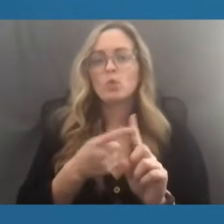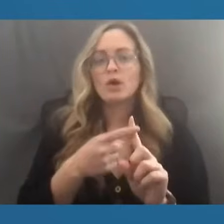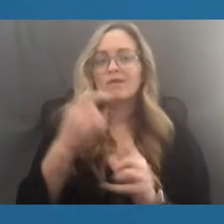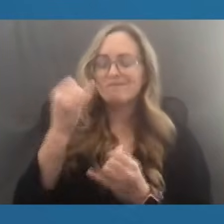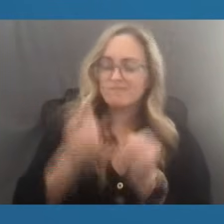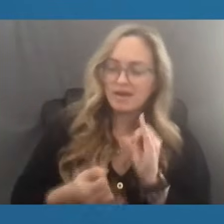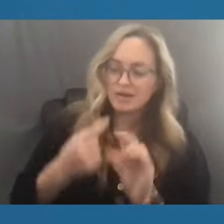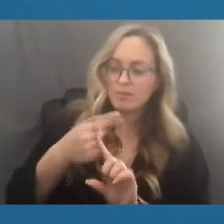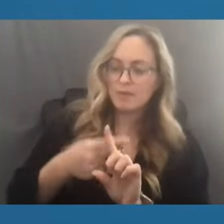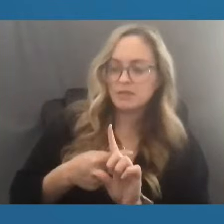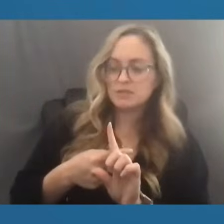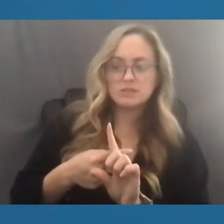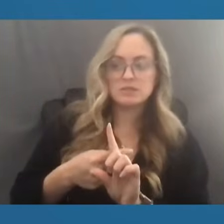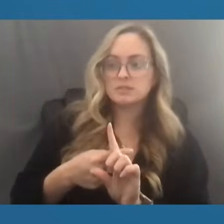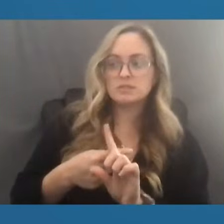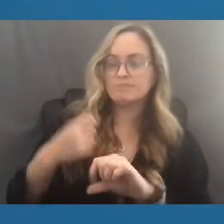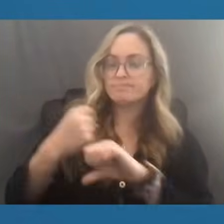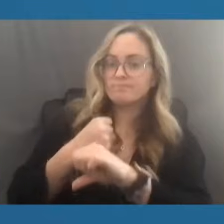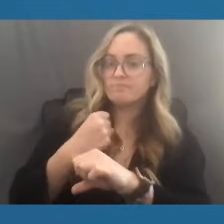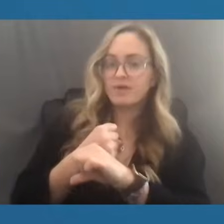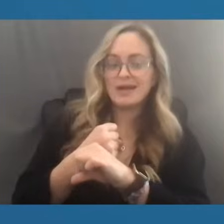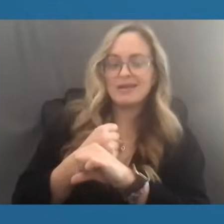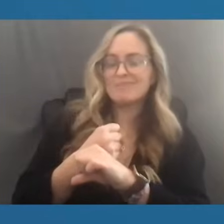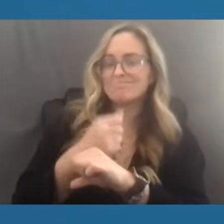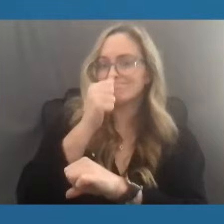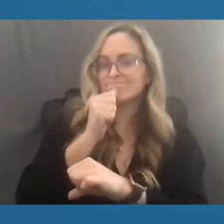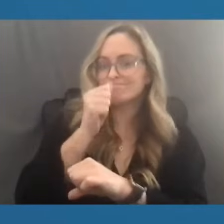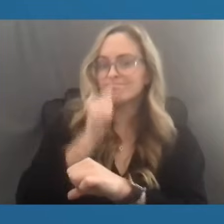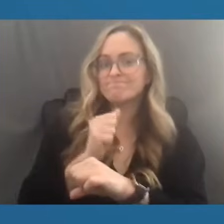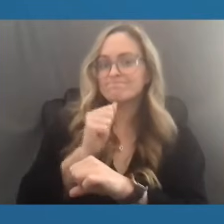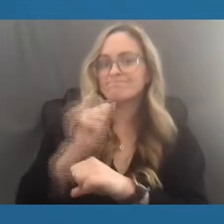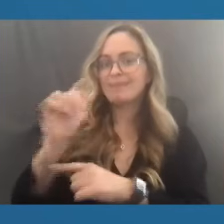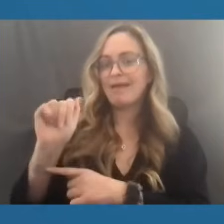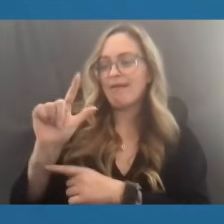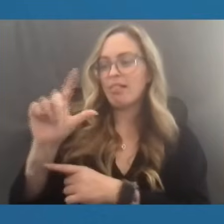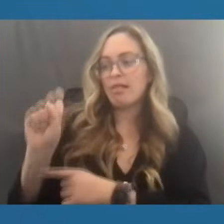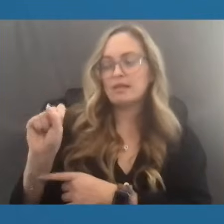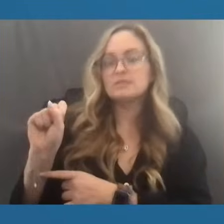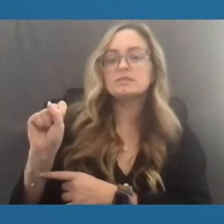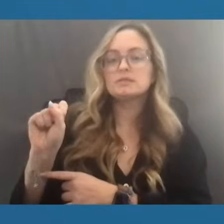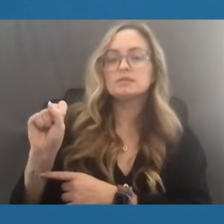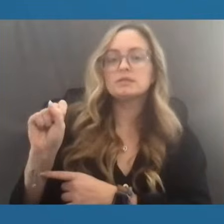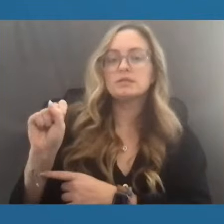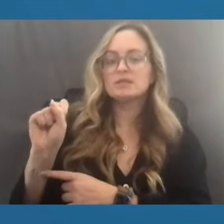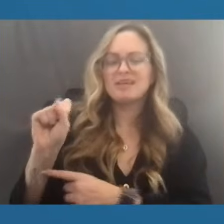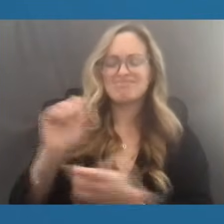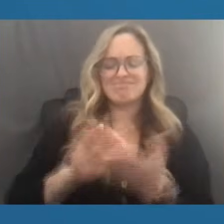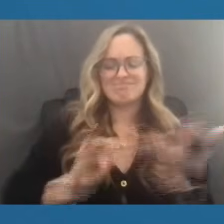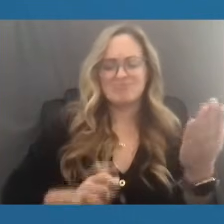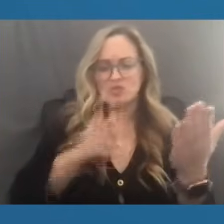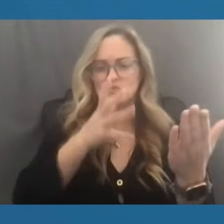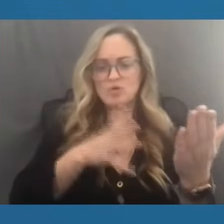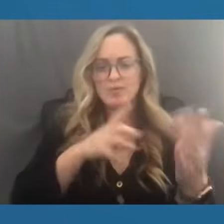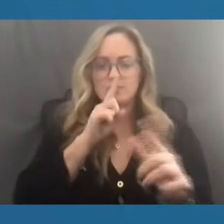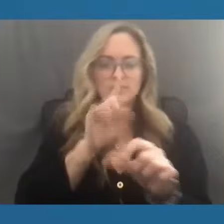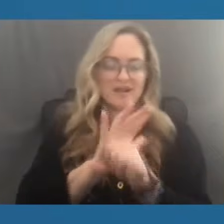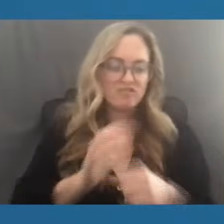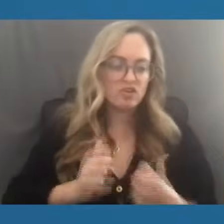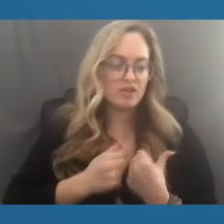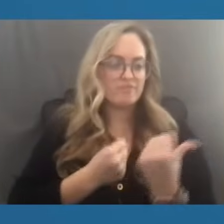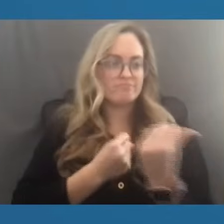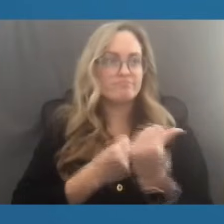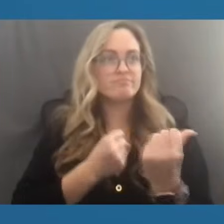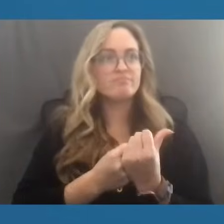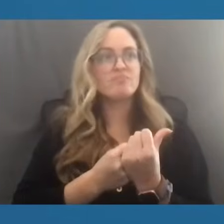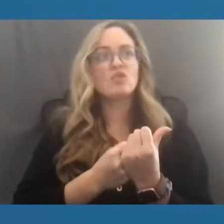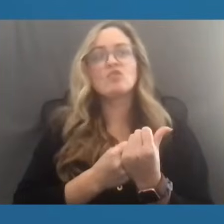months fighting a debilitating illness, ALS, that robbed this woman who'd dedicated her life to being an advocate for victims of